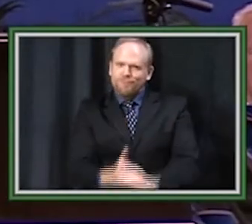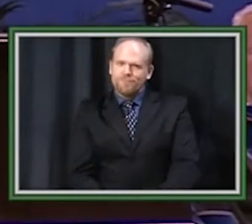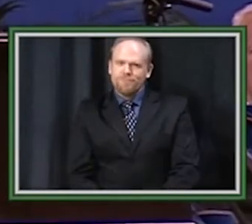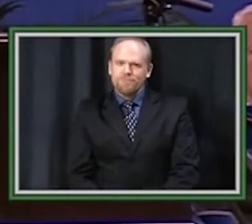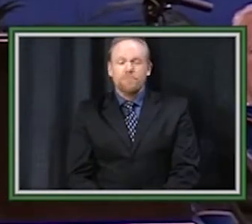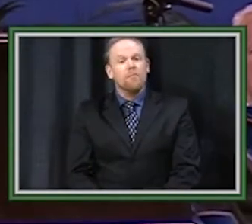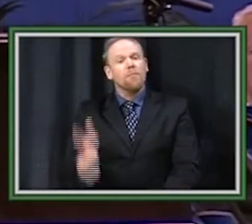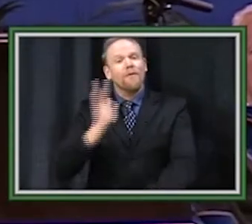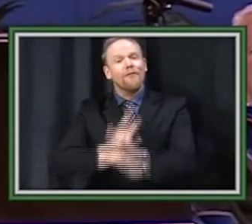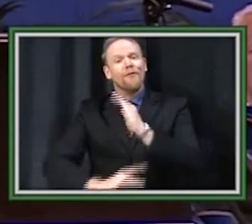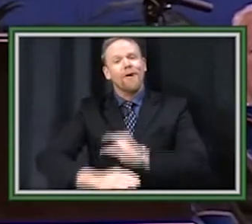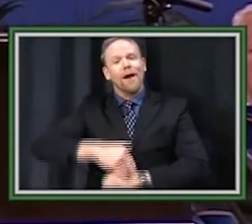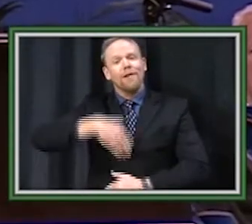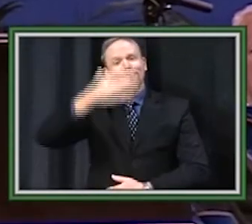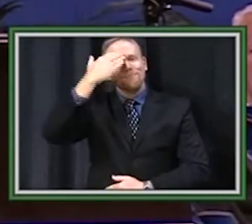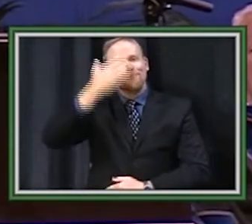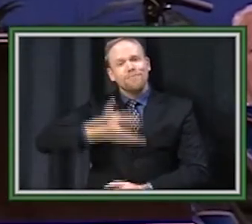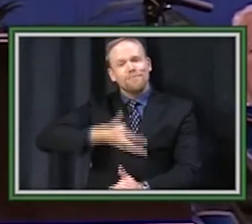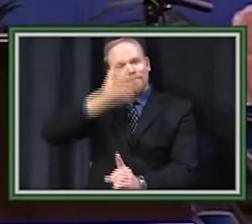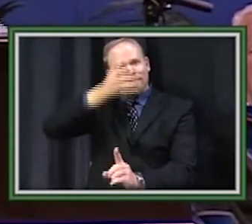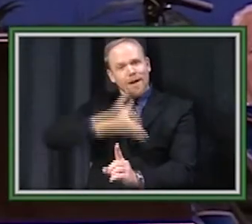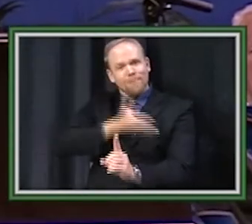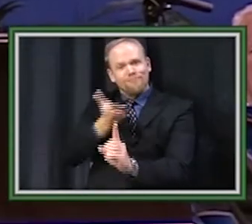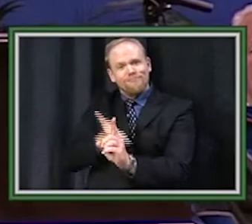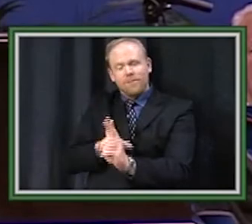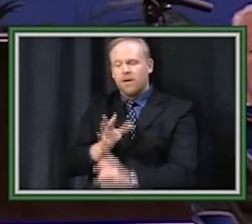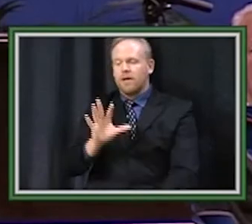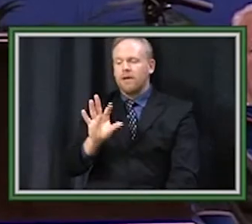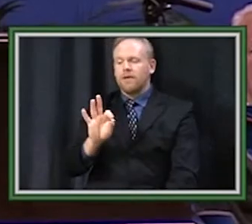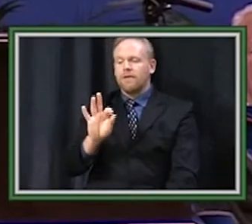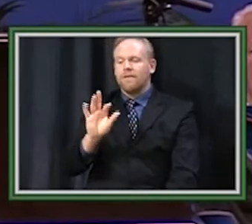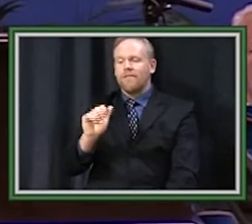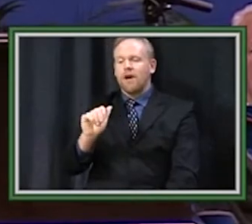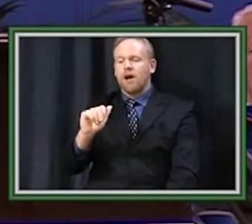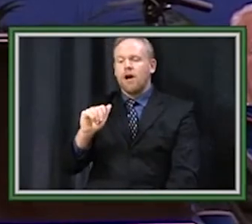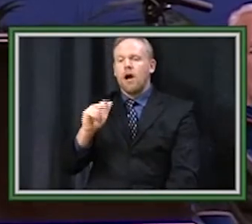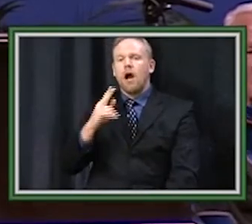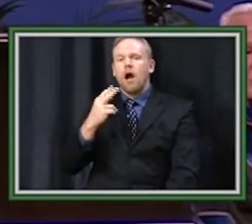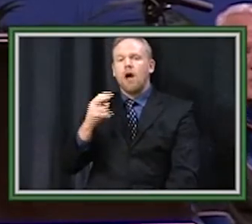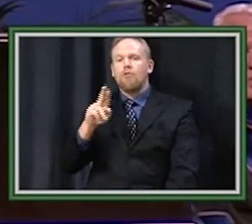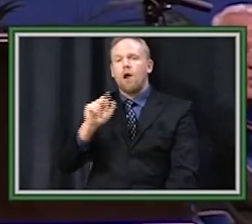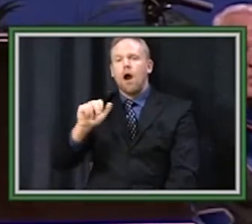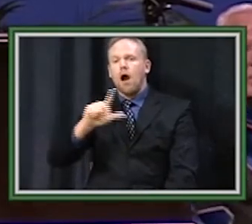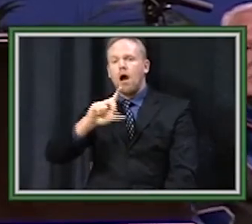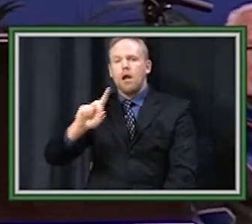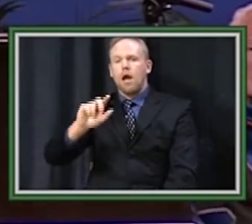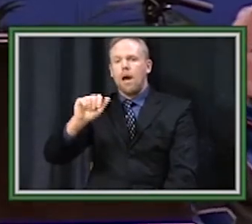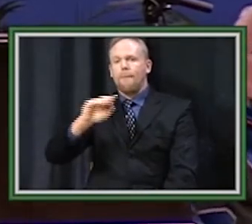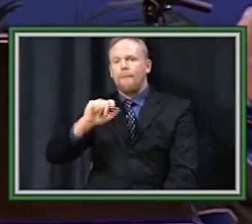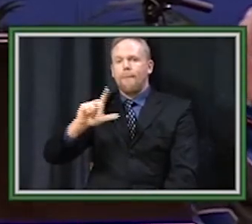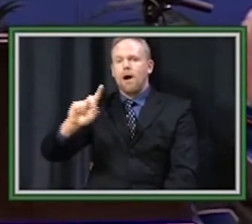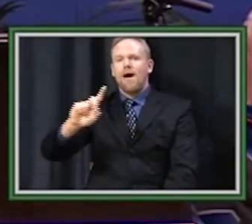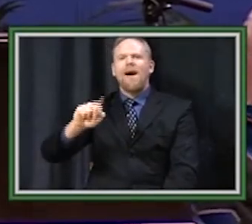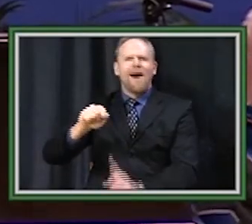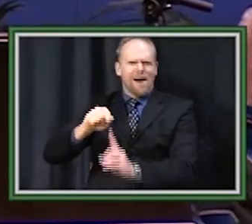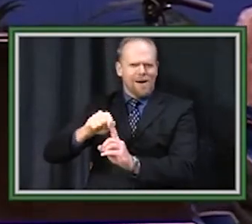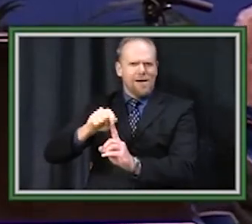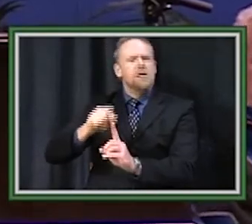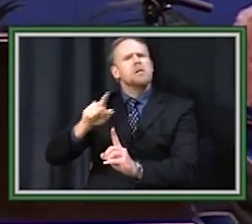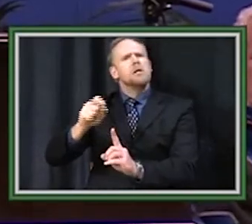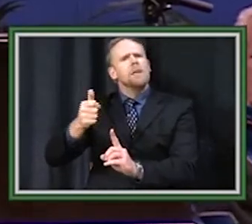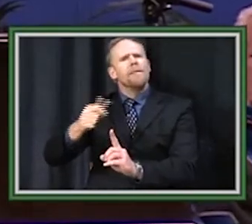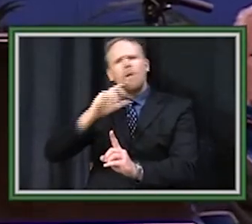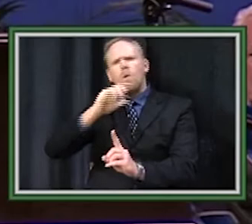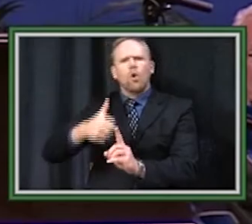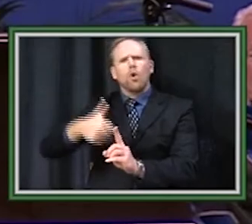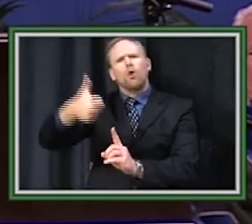I once knew this young man named Farhad Ahmad. He was a dear friend of mine, and although he was only a few years my elder, he was also